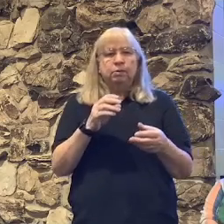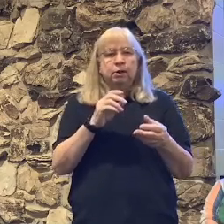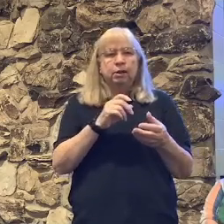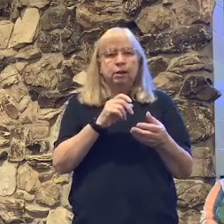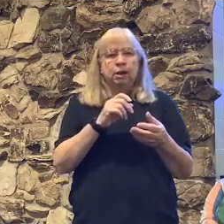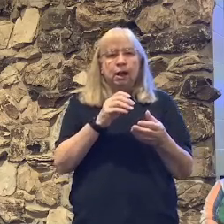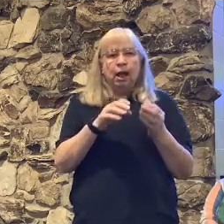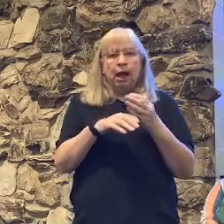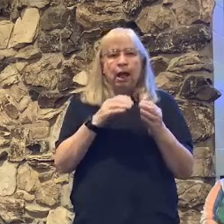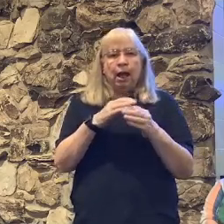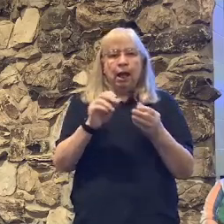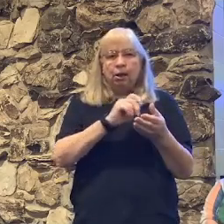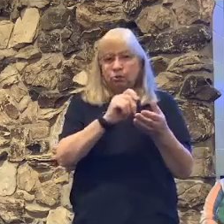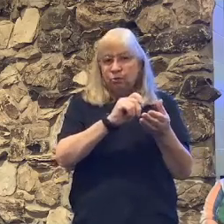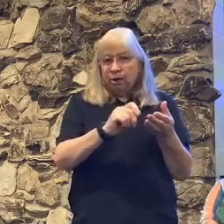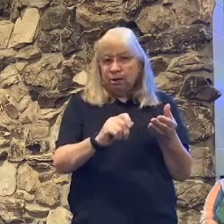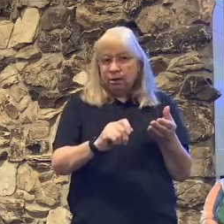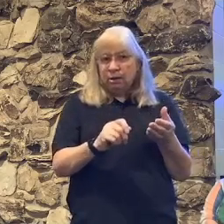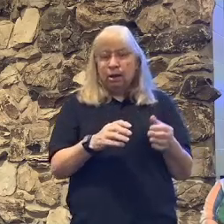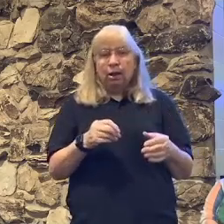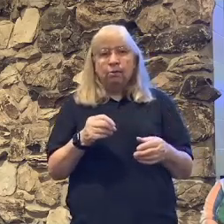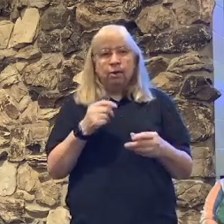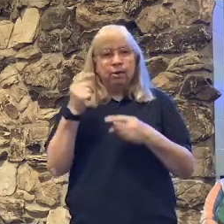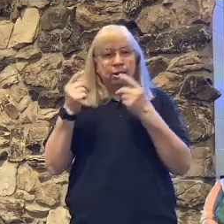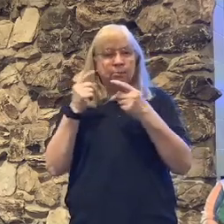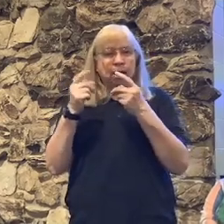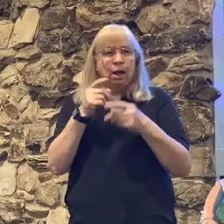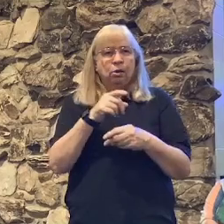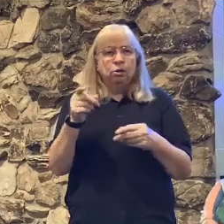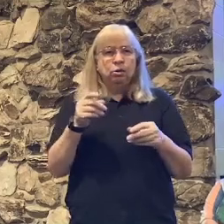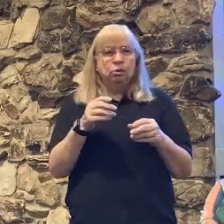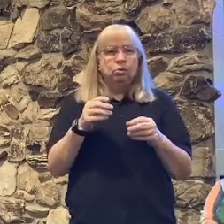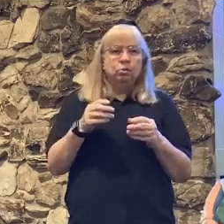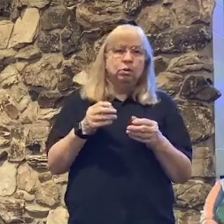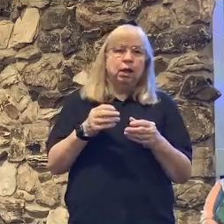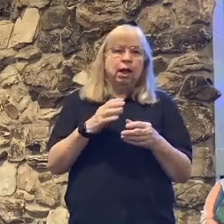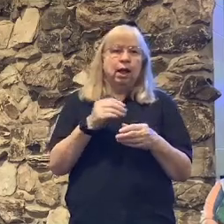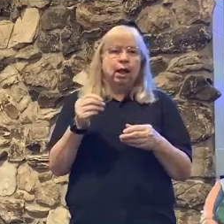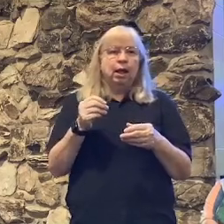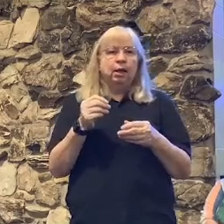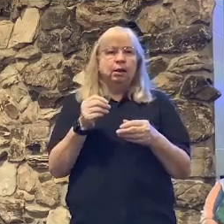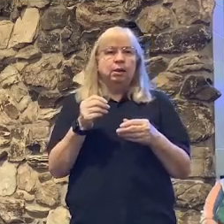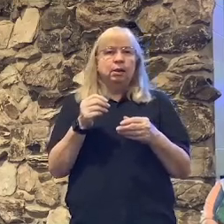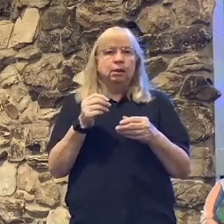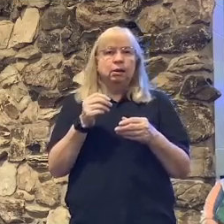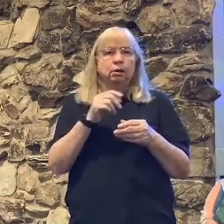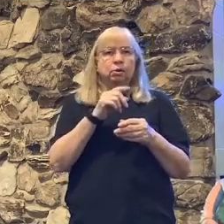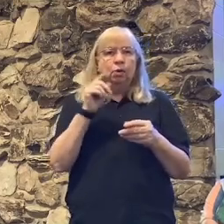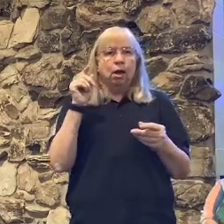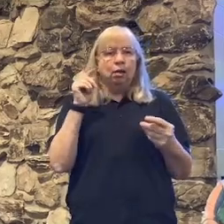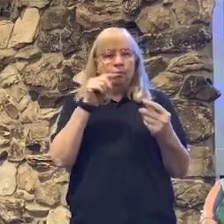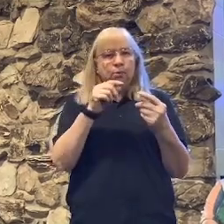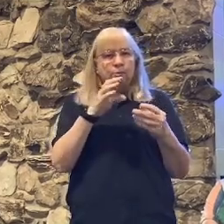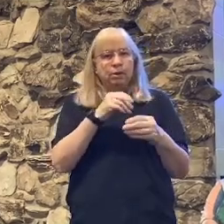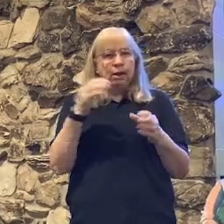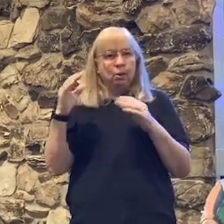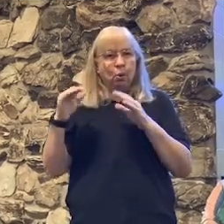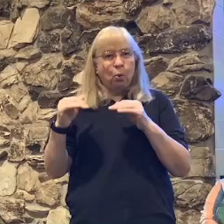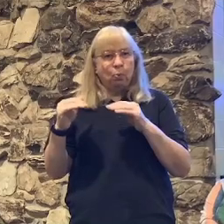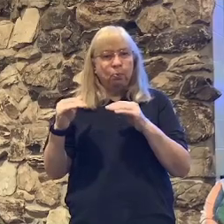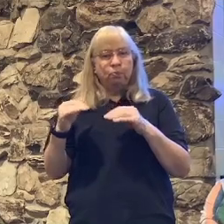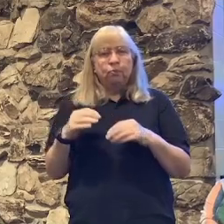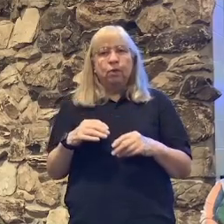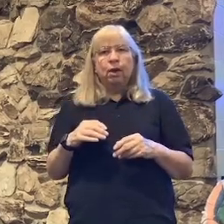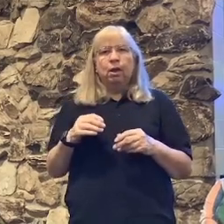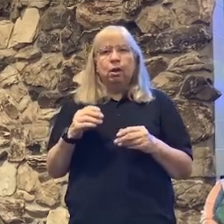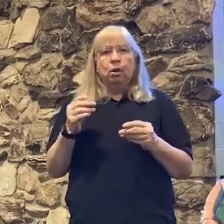handwritten and said, we're thinking about you during this holiday season, and you have a purpose and you have a hope. And